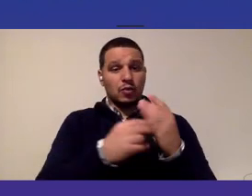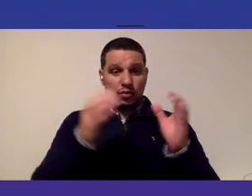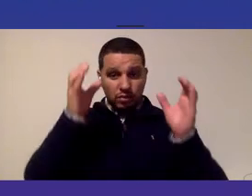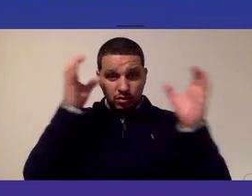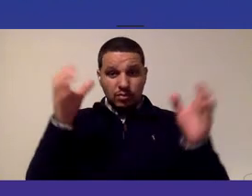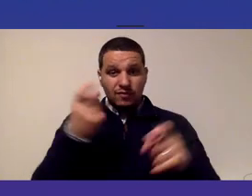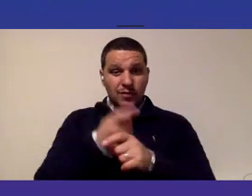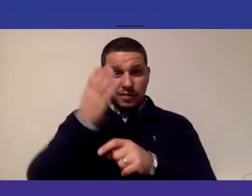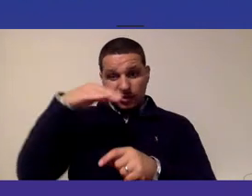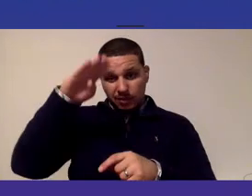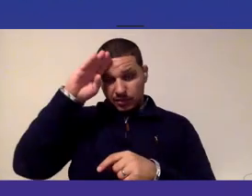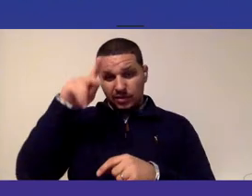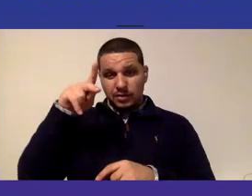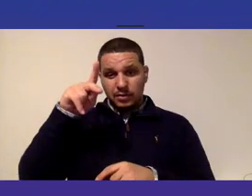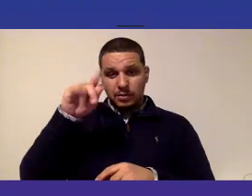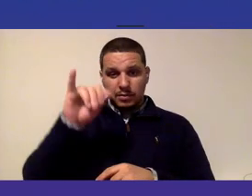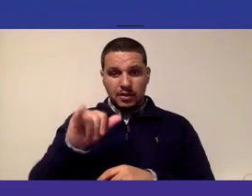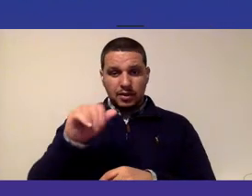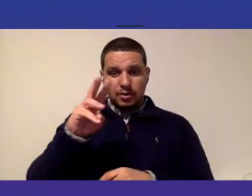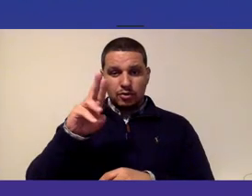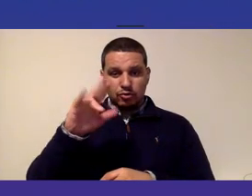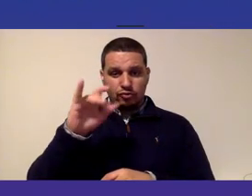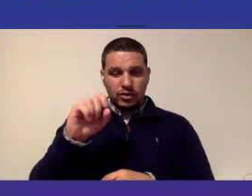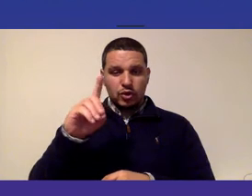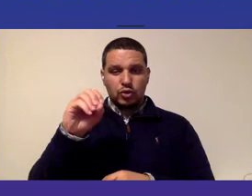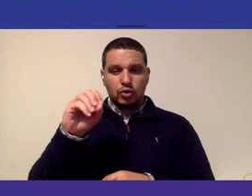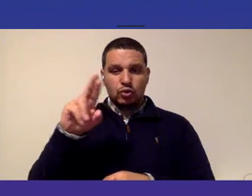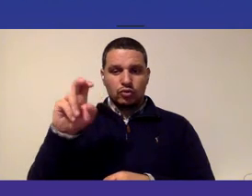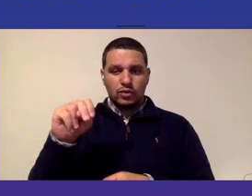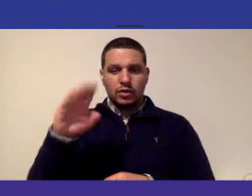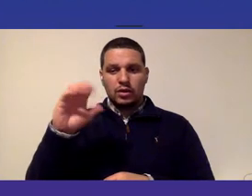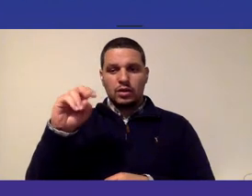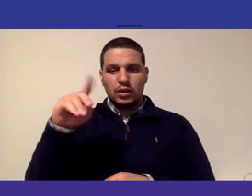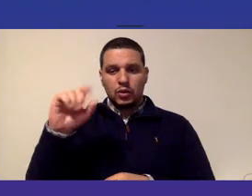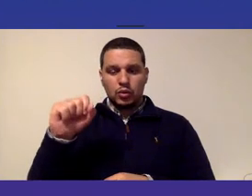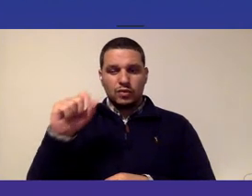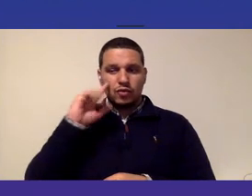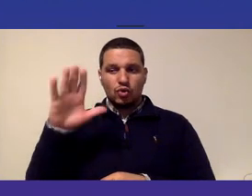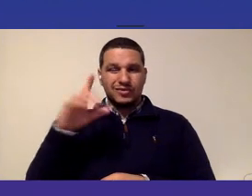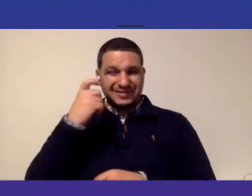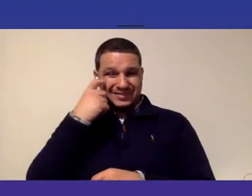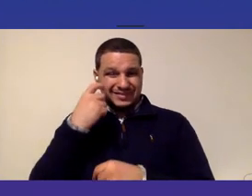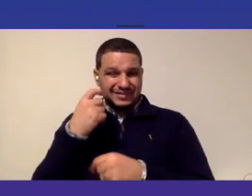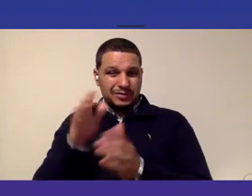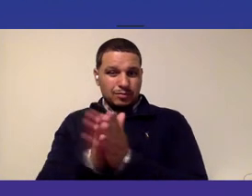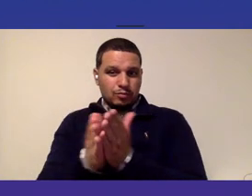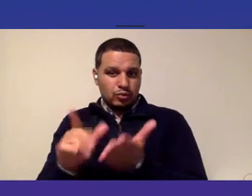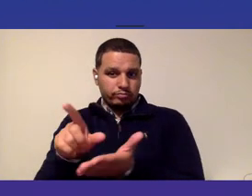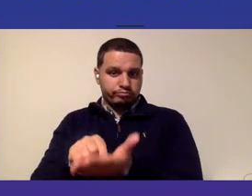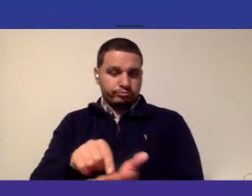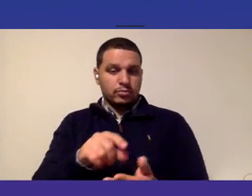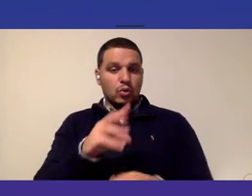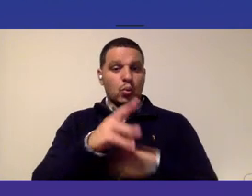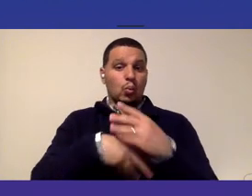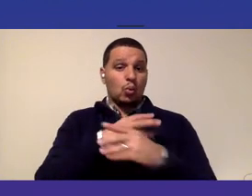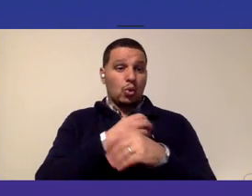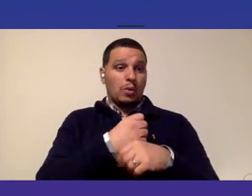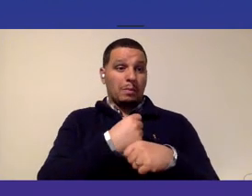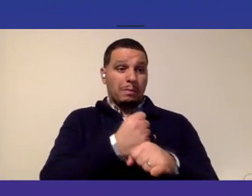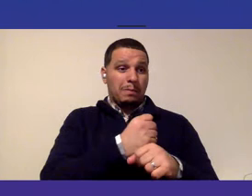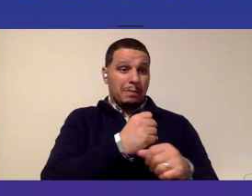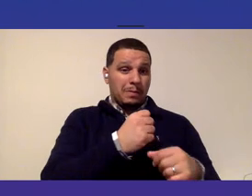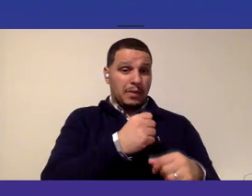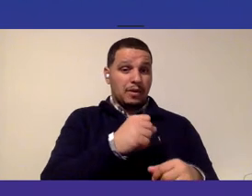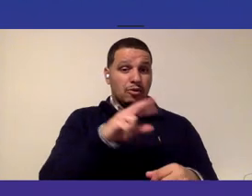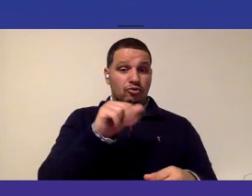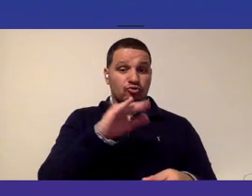anthropologist and playwright Doreen Kondo's explanation of these concepts in her most recent book, World Making, Race, Performance,